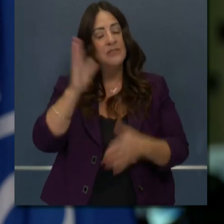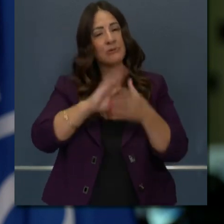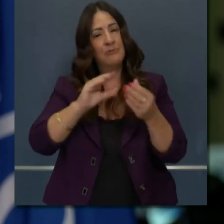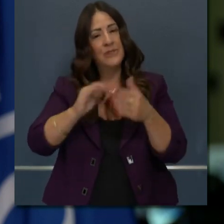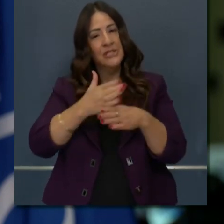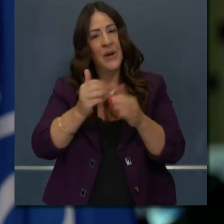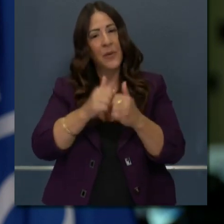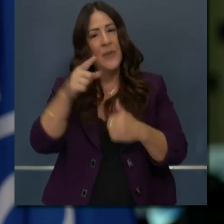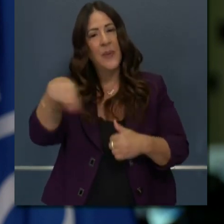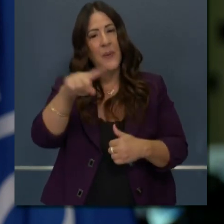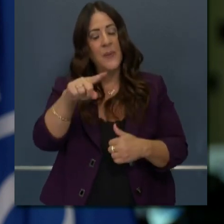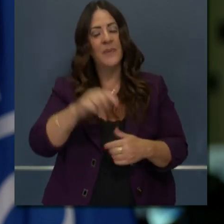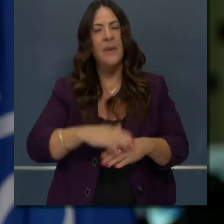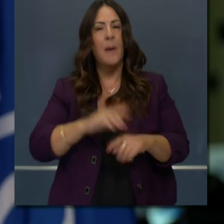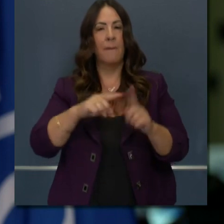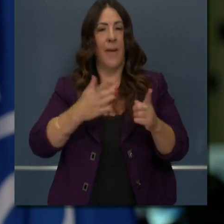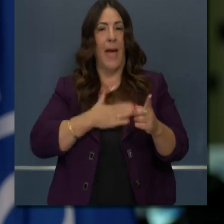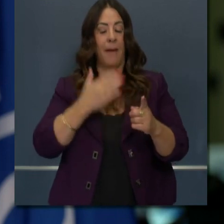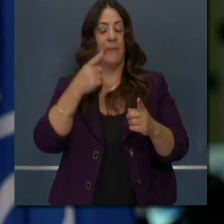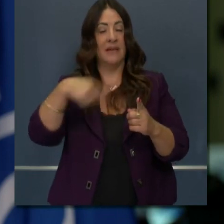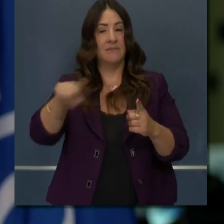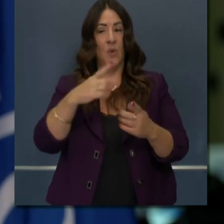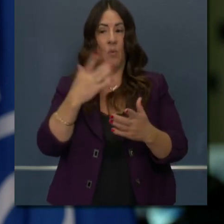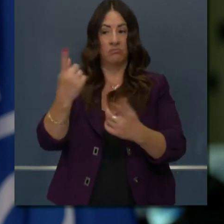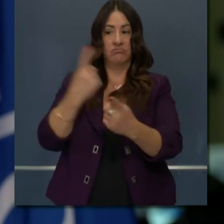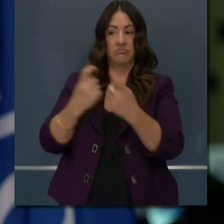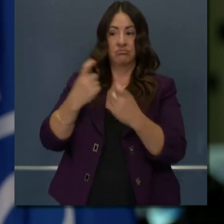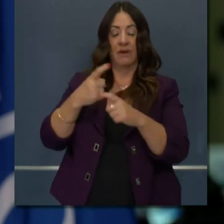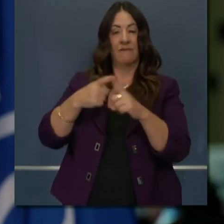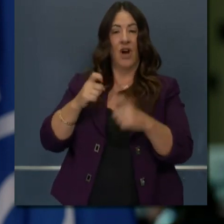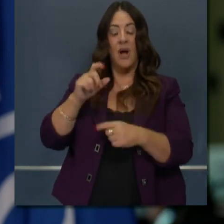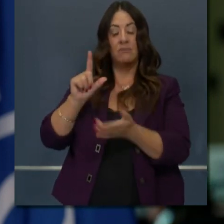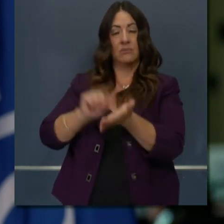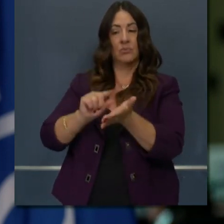but we'd be happy to take a few questions from the media.